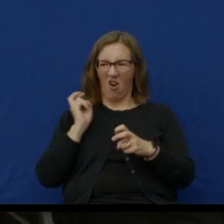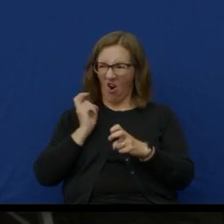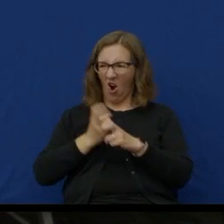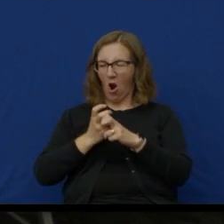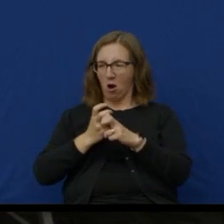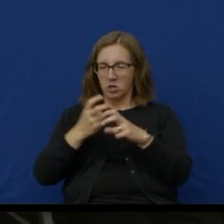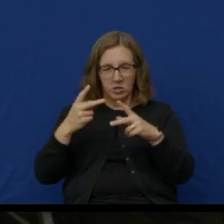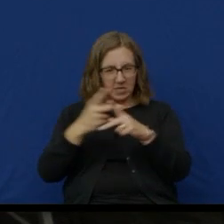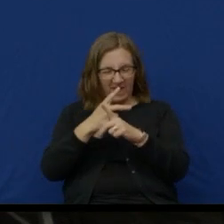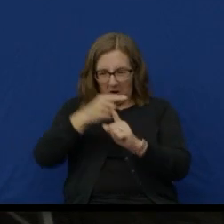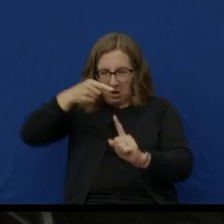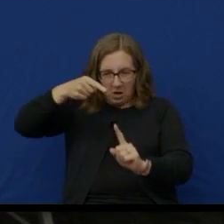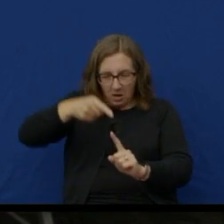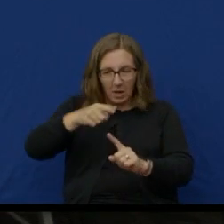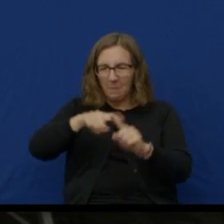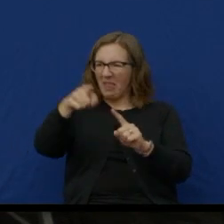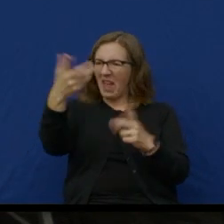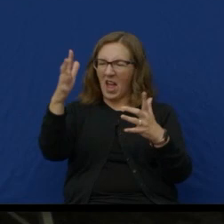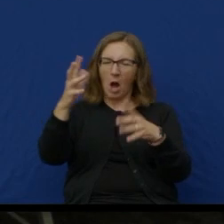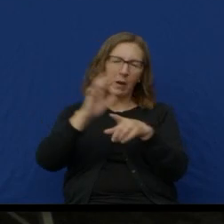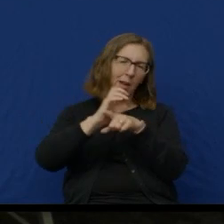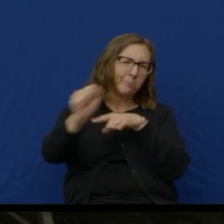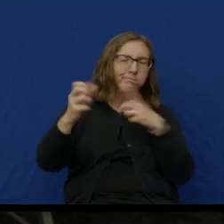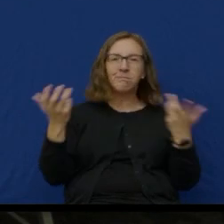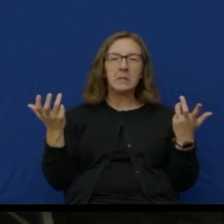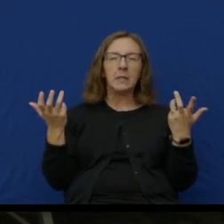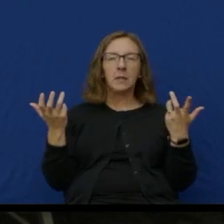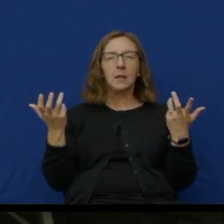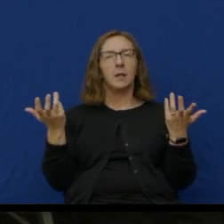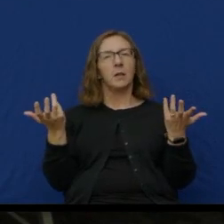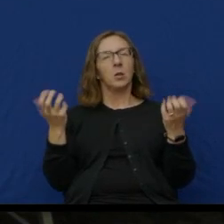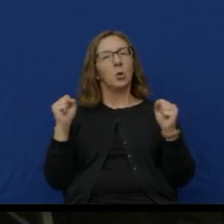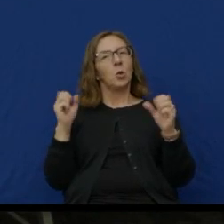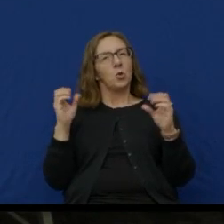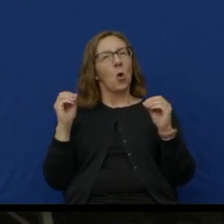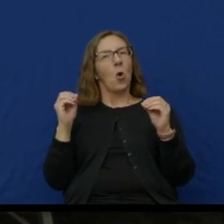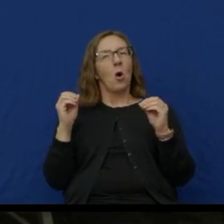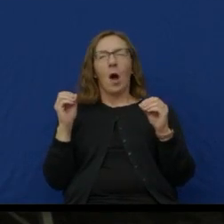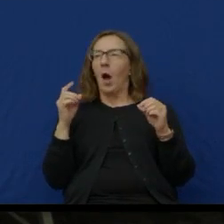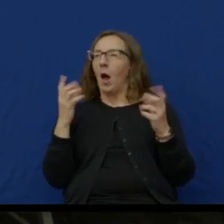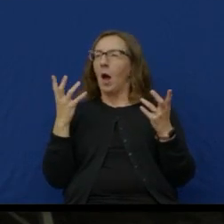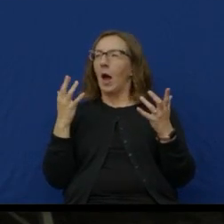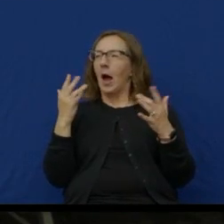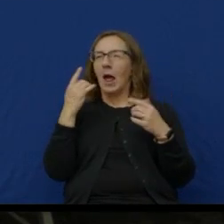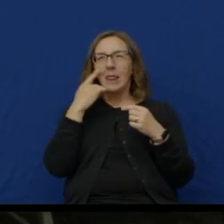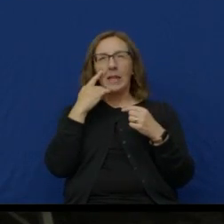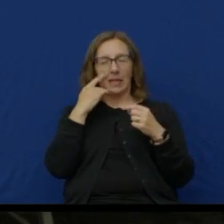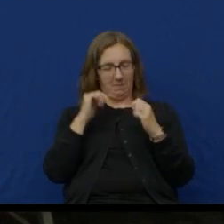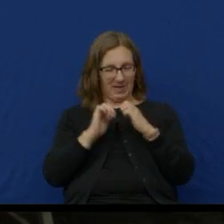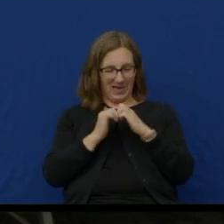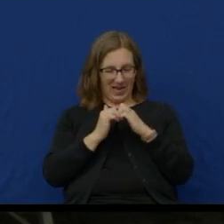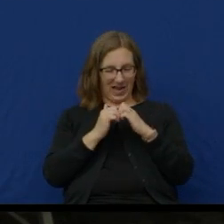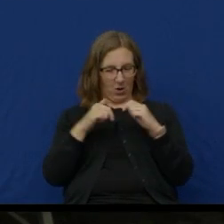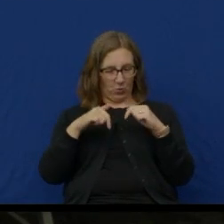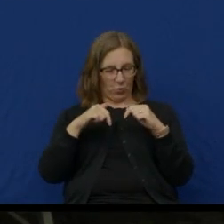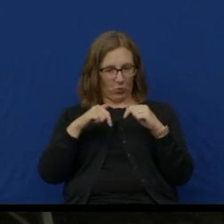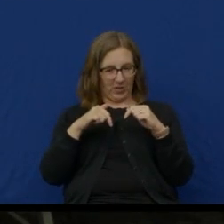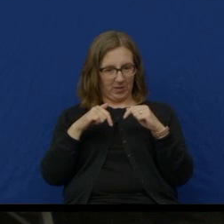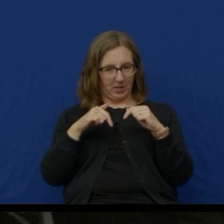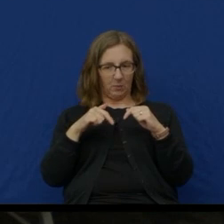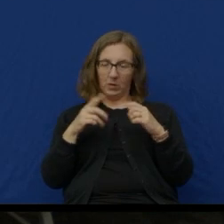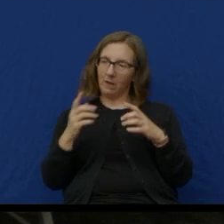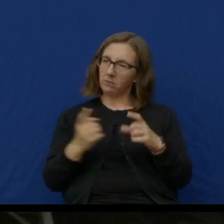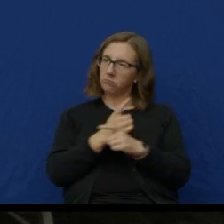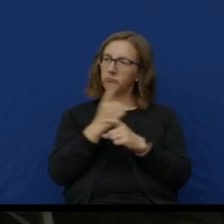saying. But until you, so there may be something here about how we get to the point where we've got the market